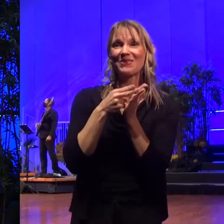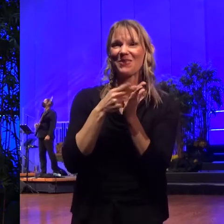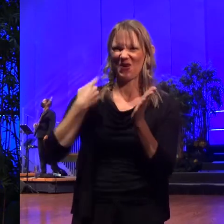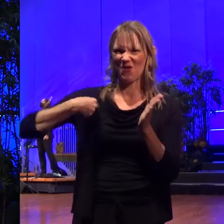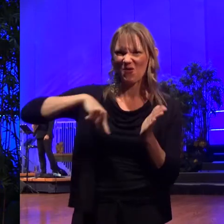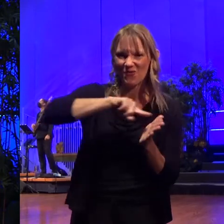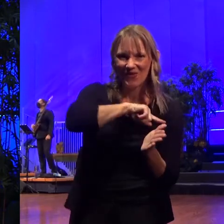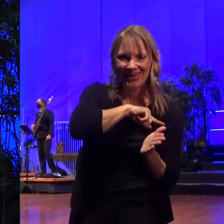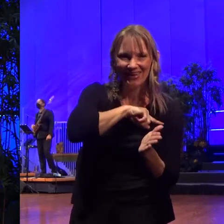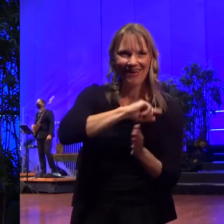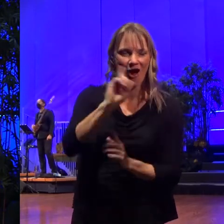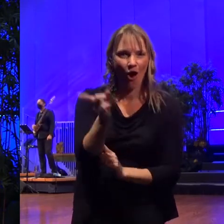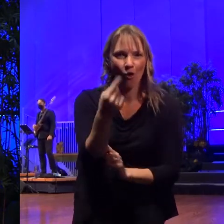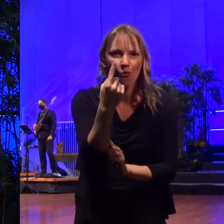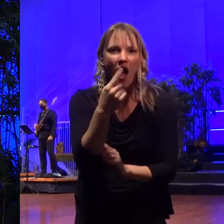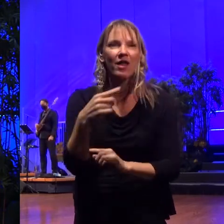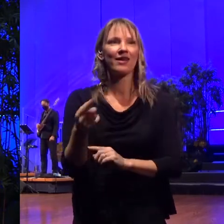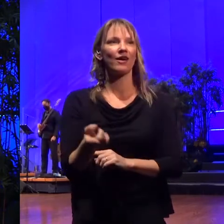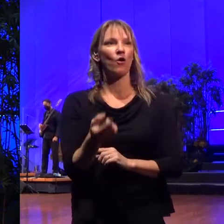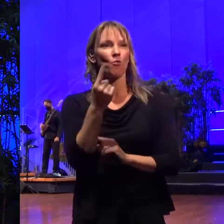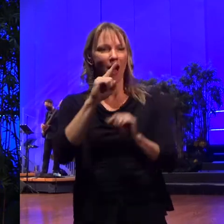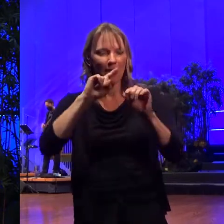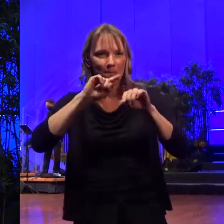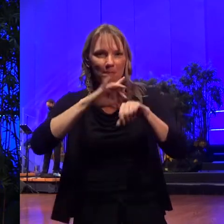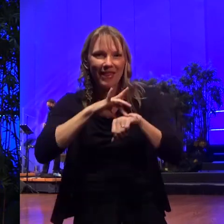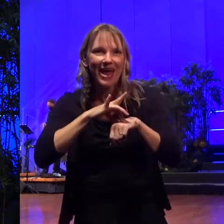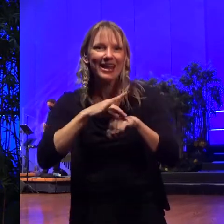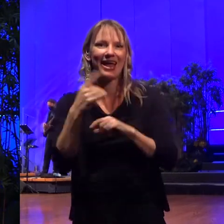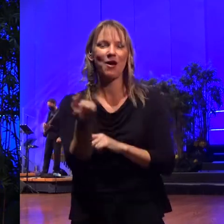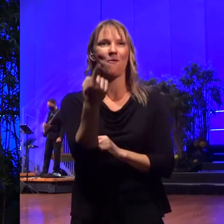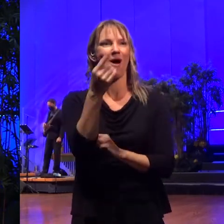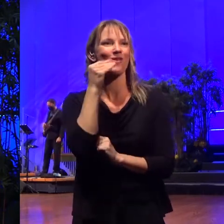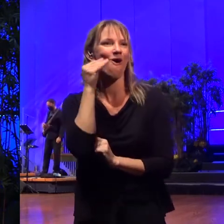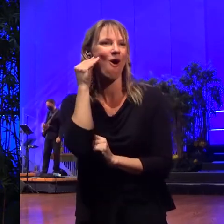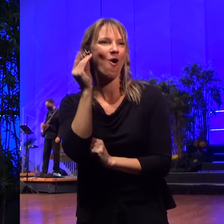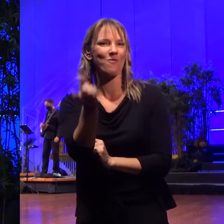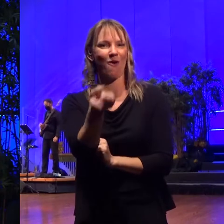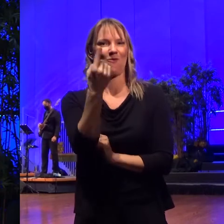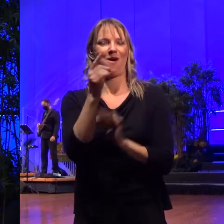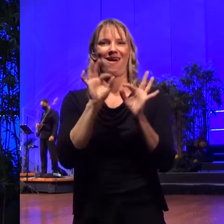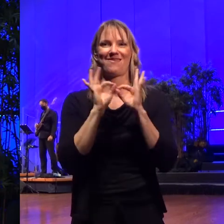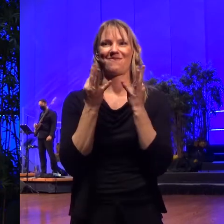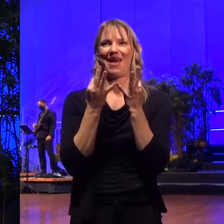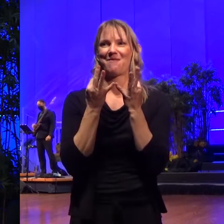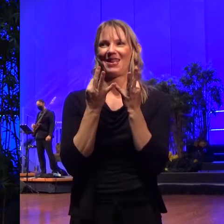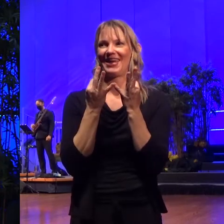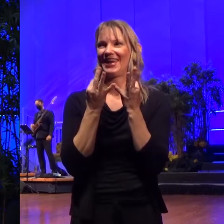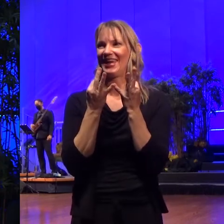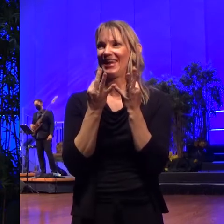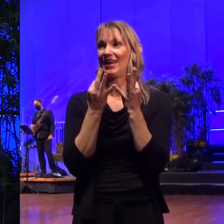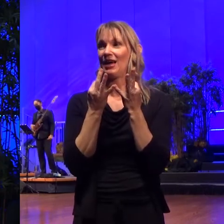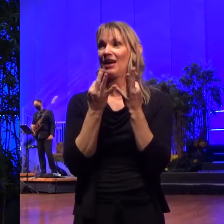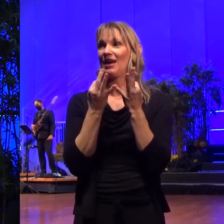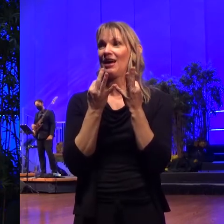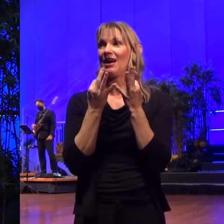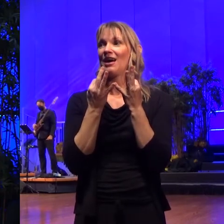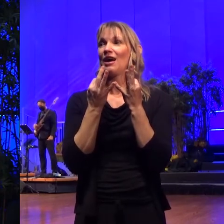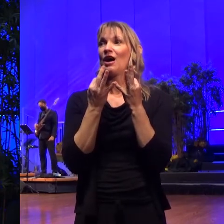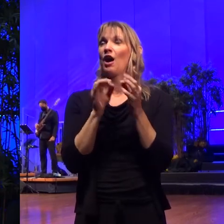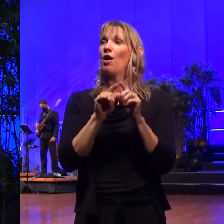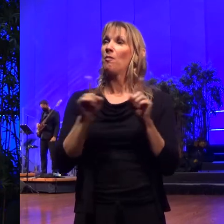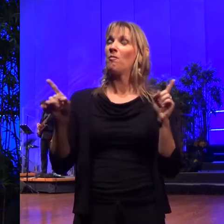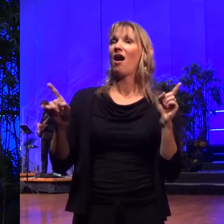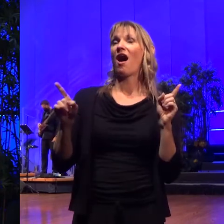one. One planet, one home, one family. But when you